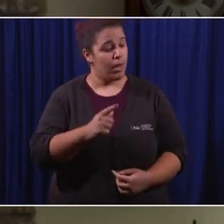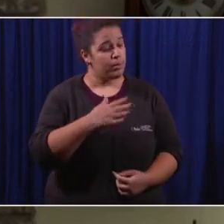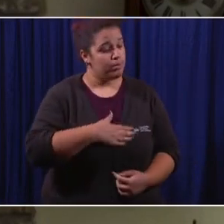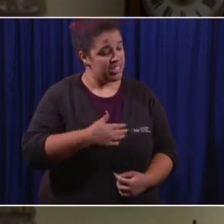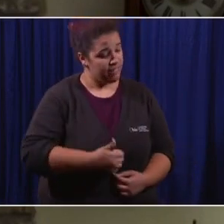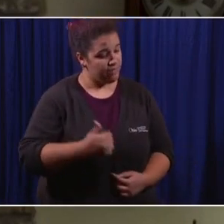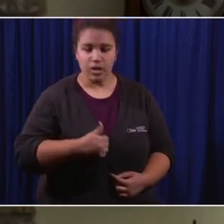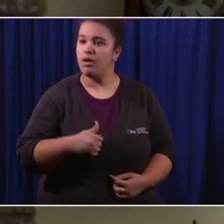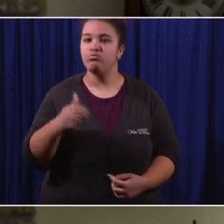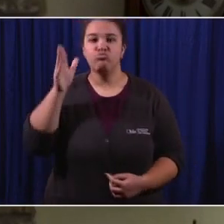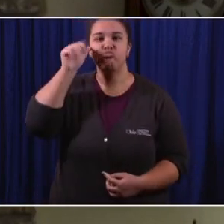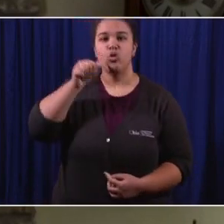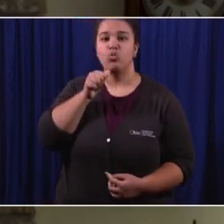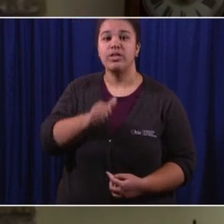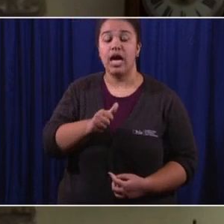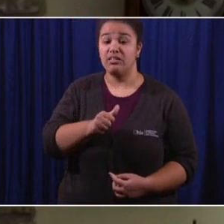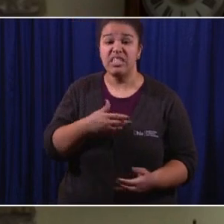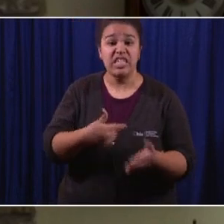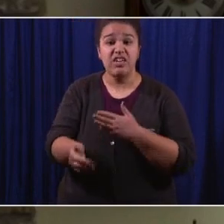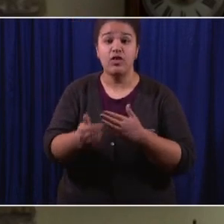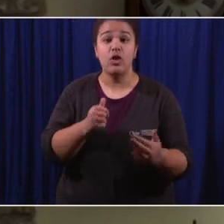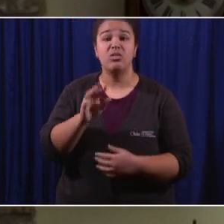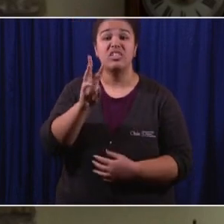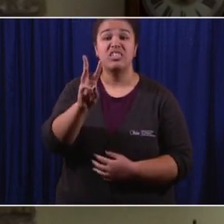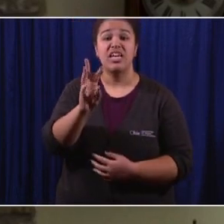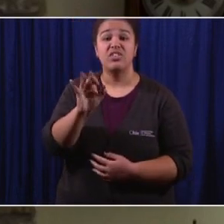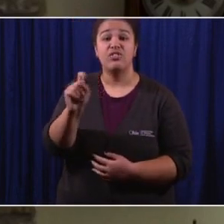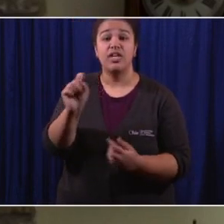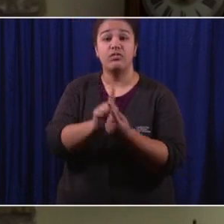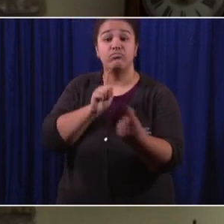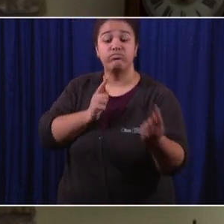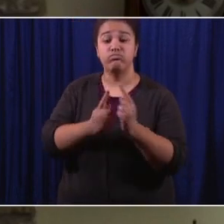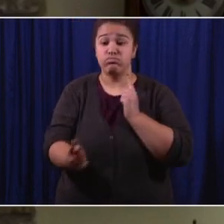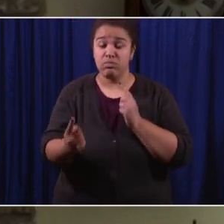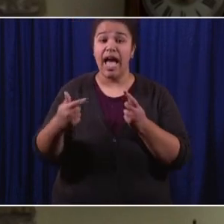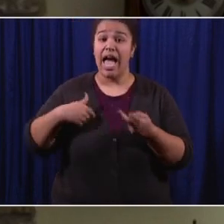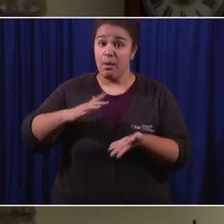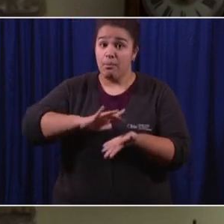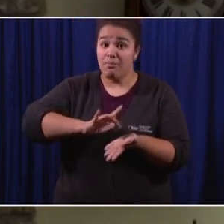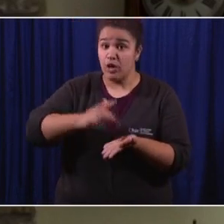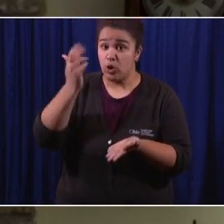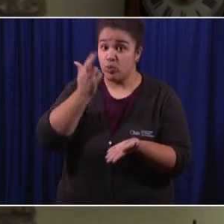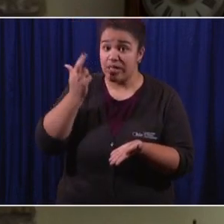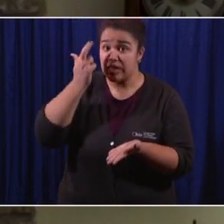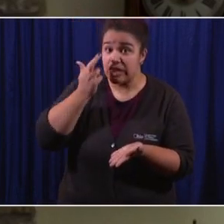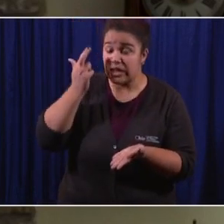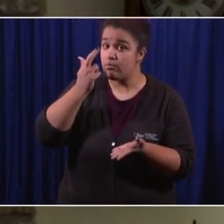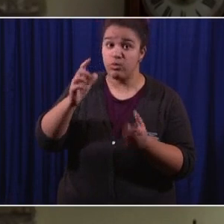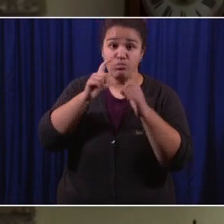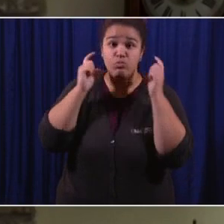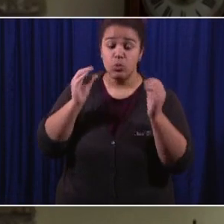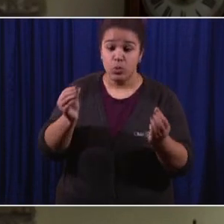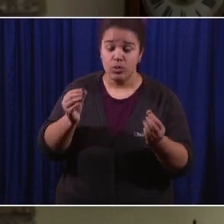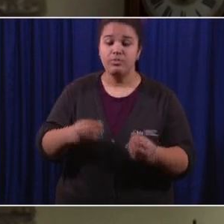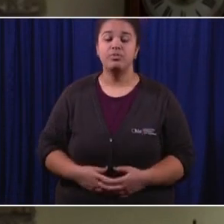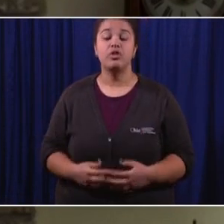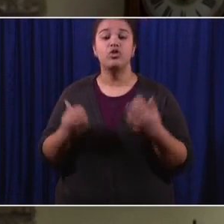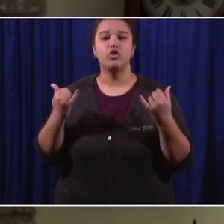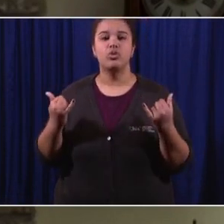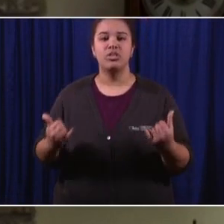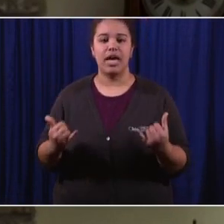others not in her family and having a medical exemption. Today, the mother of a high school student reached out to us after she was told her